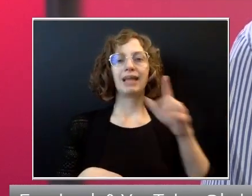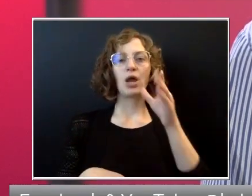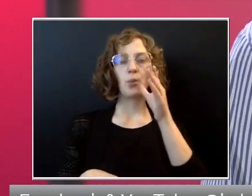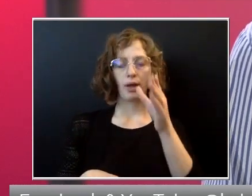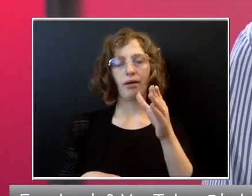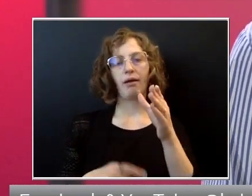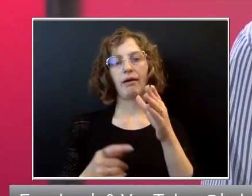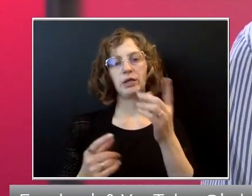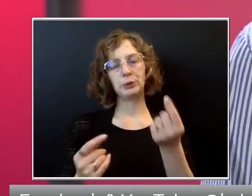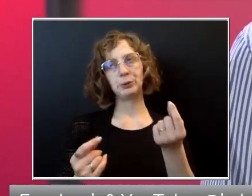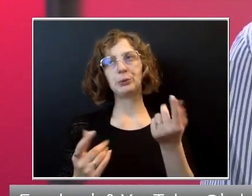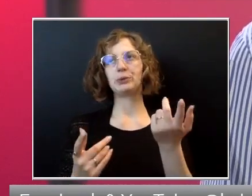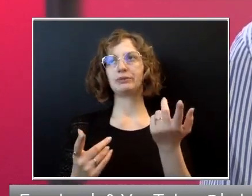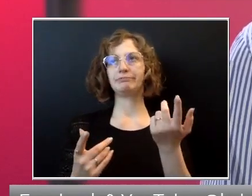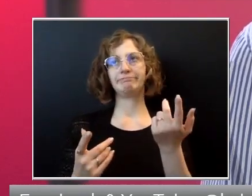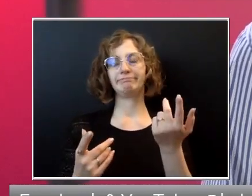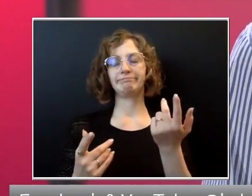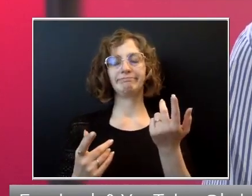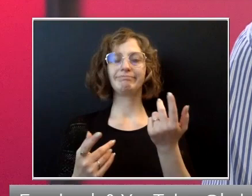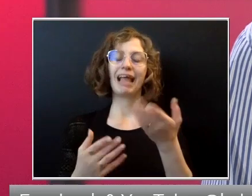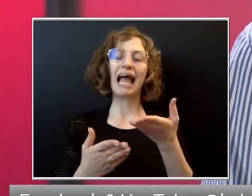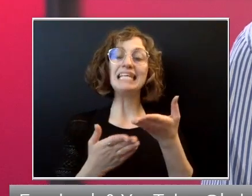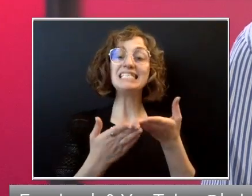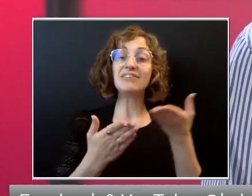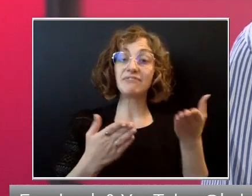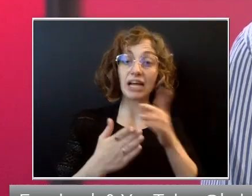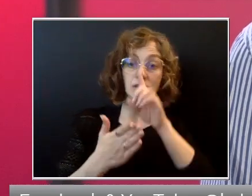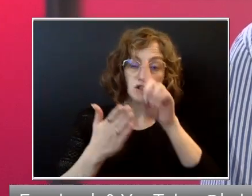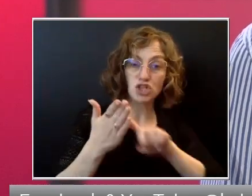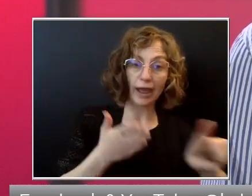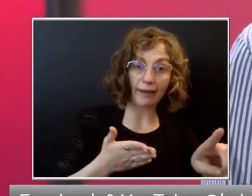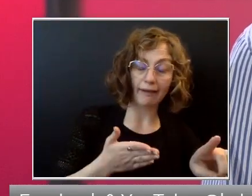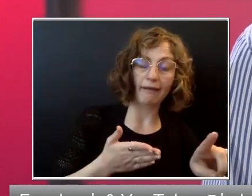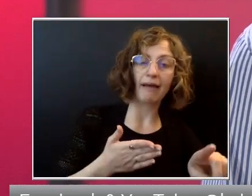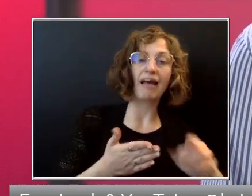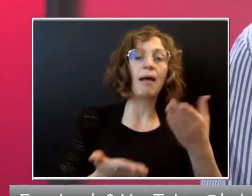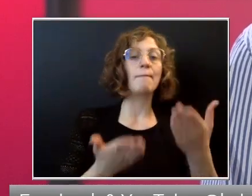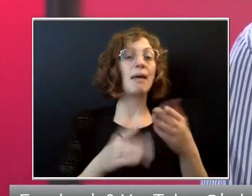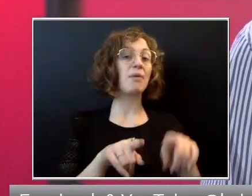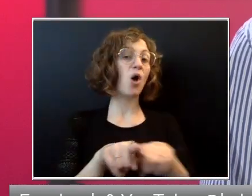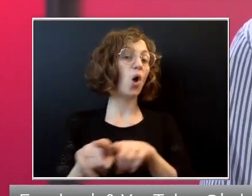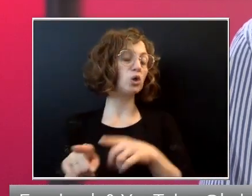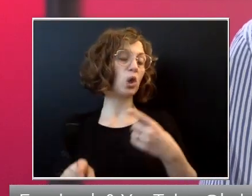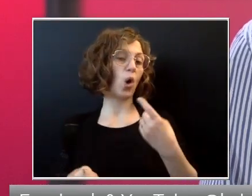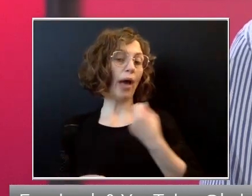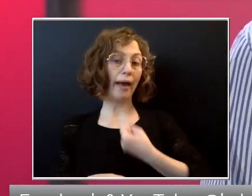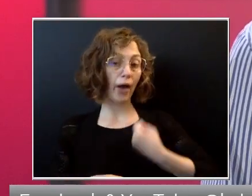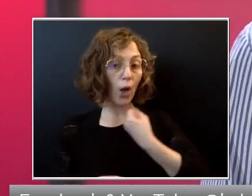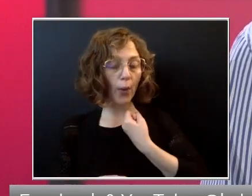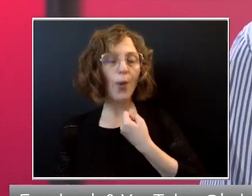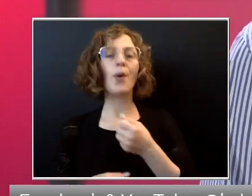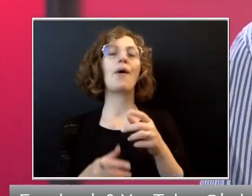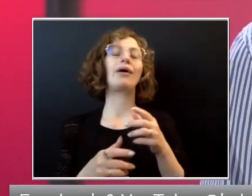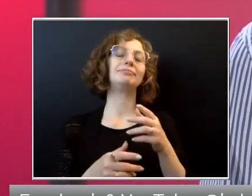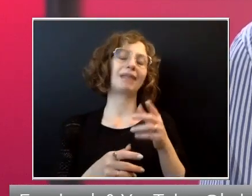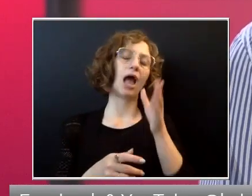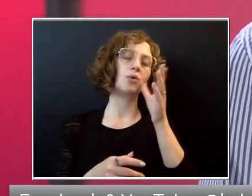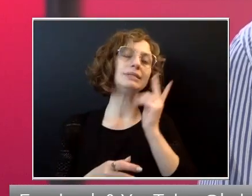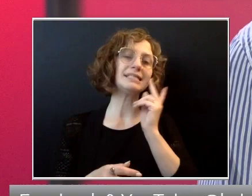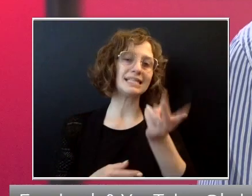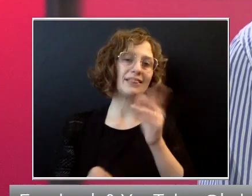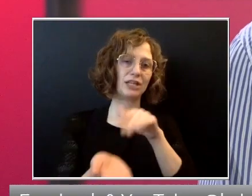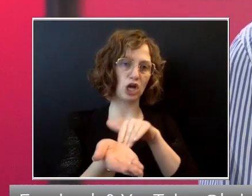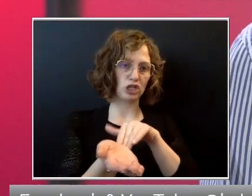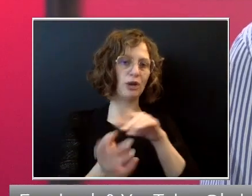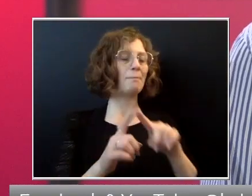a device check there, and they may also do an echo, and then I'll have a doctor visit. But I also have a remote